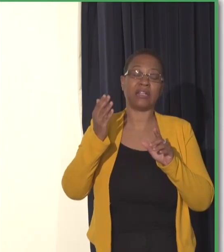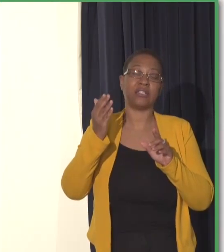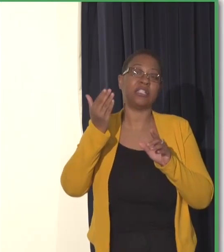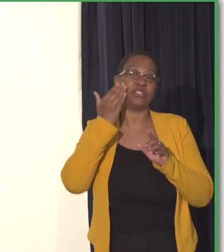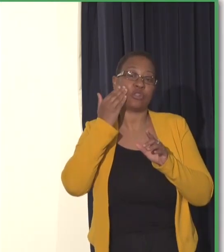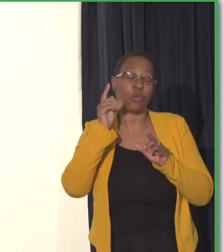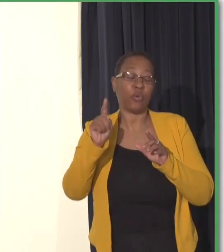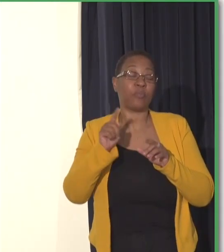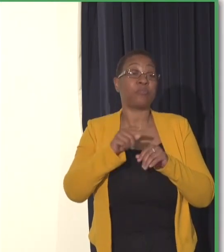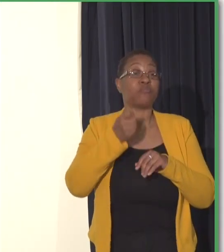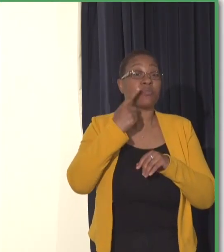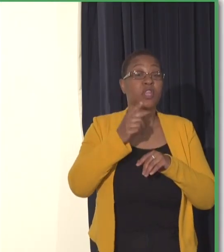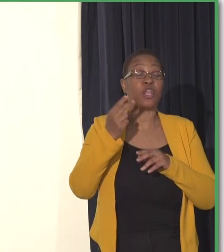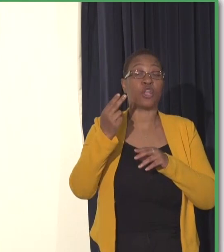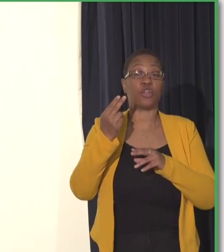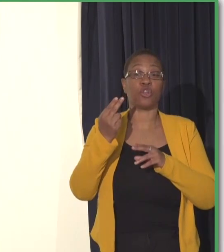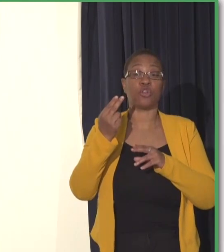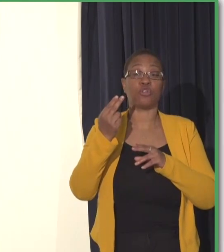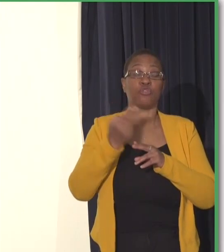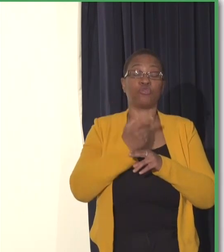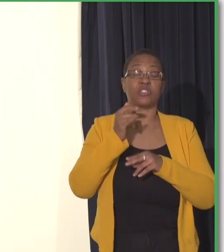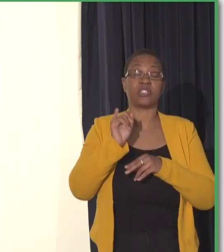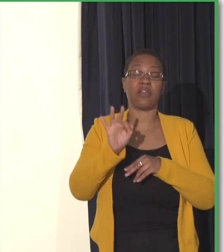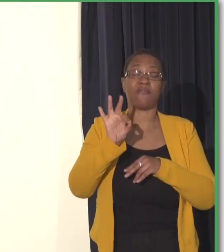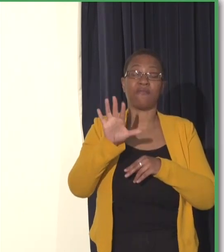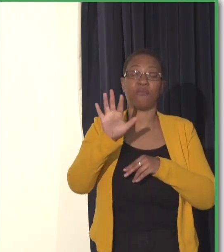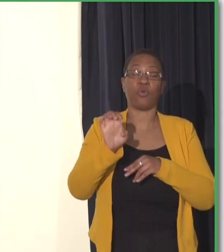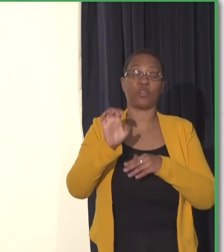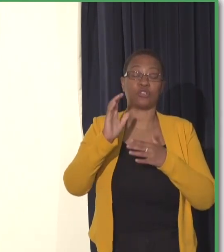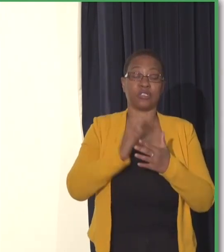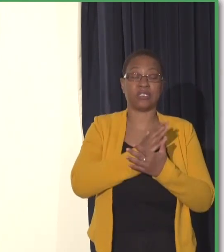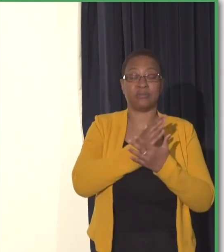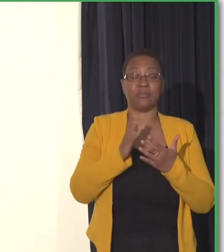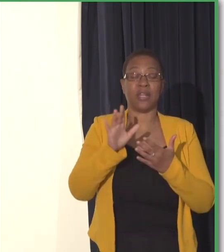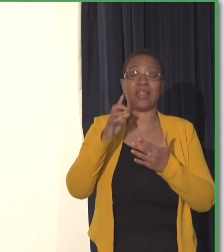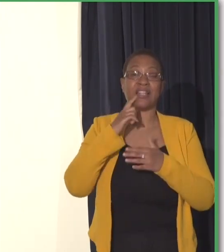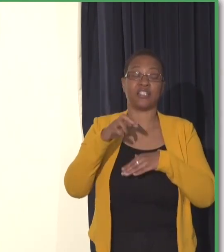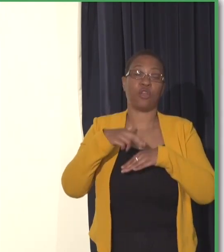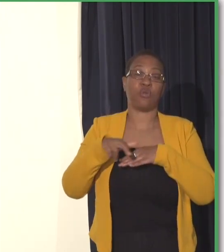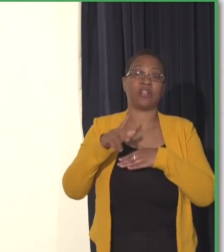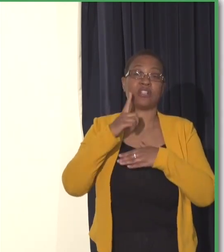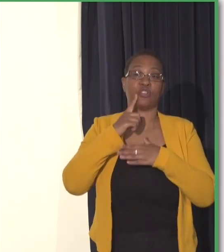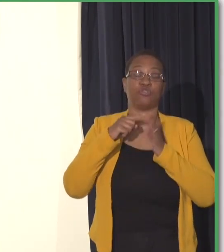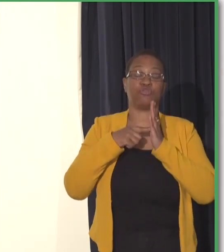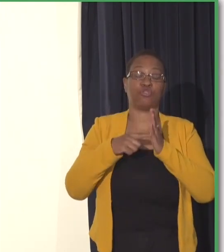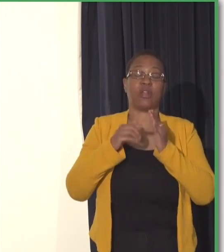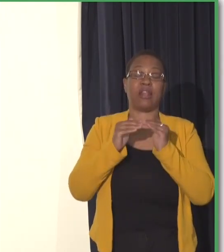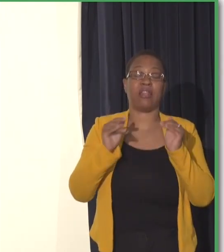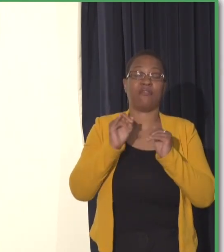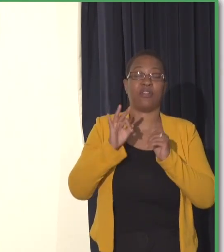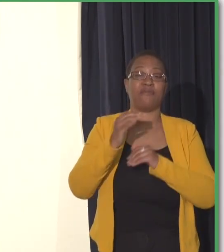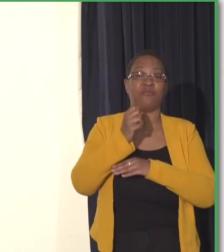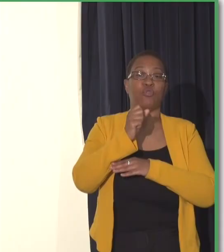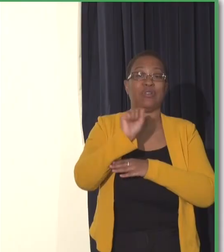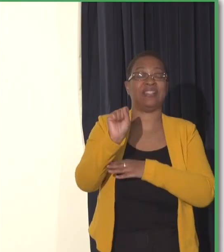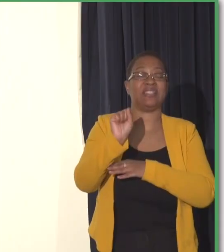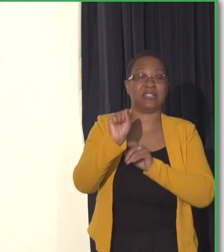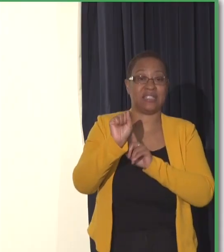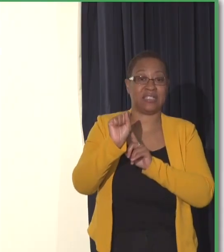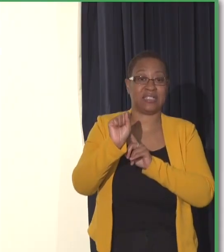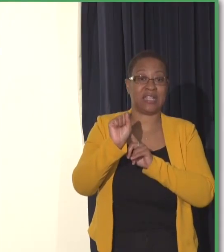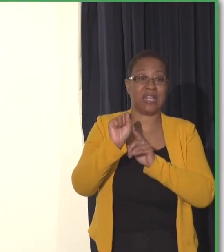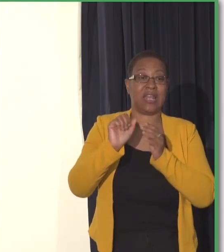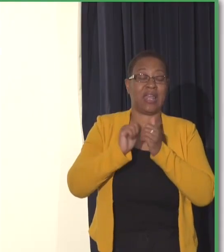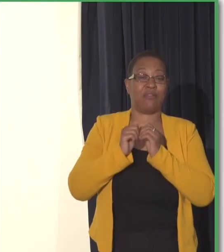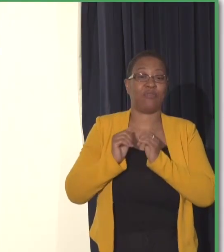training reference to show the level of resistance as it rises, then the